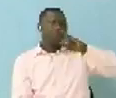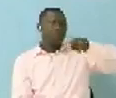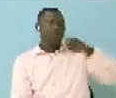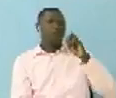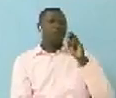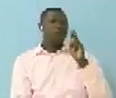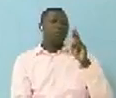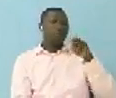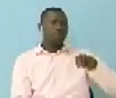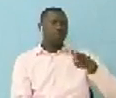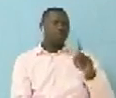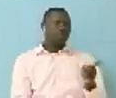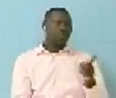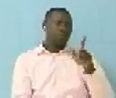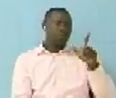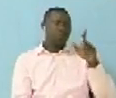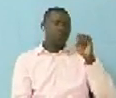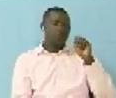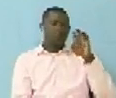Okay, I'll take it from you.